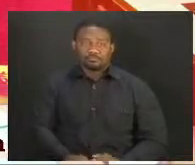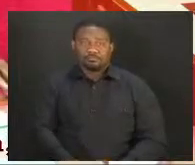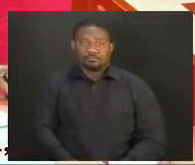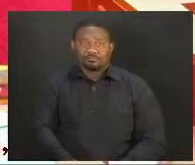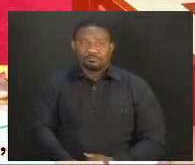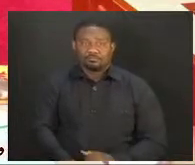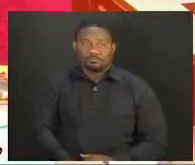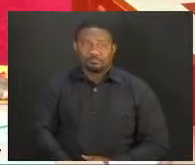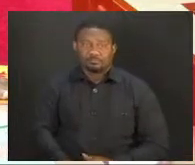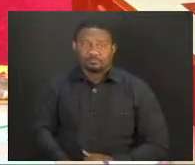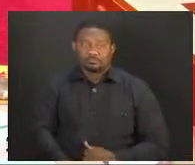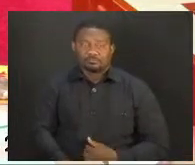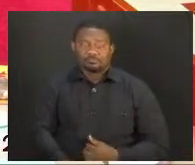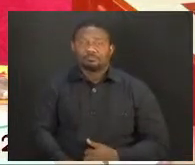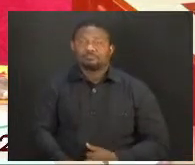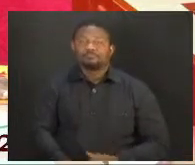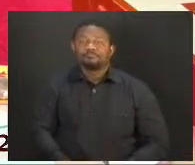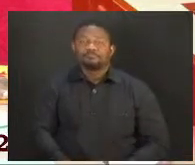Mr. Speaker, in conclusion,